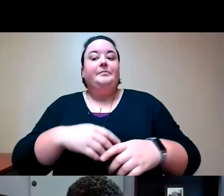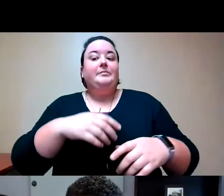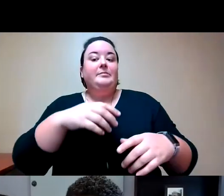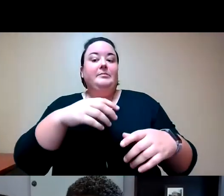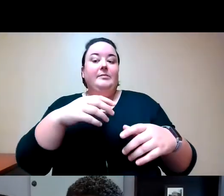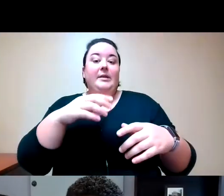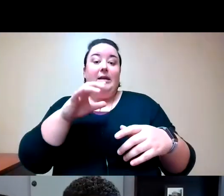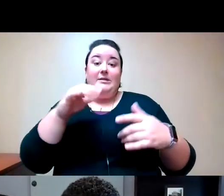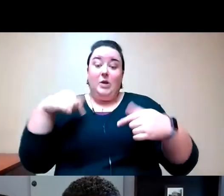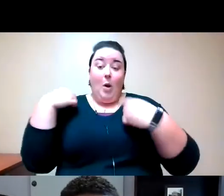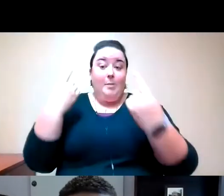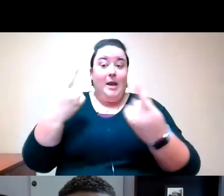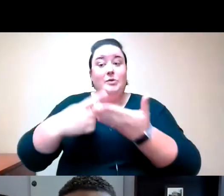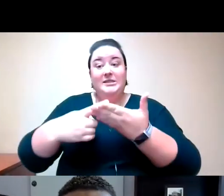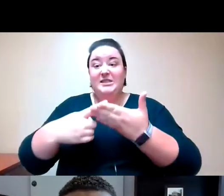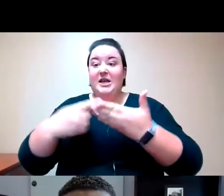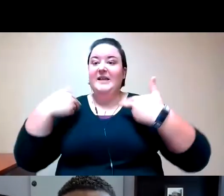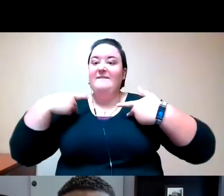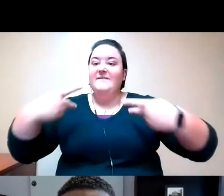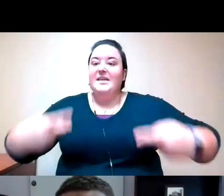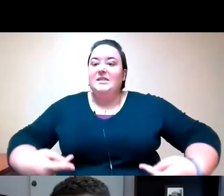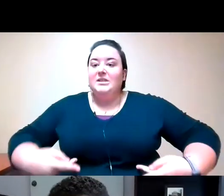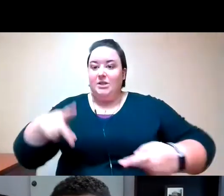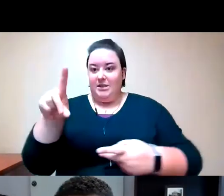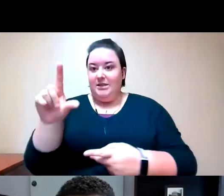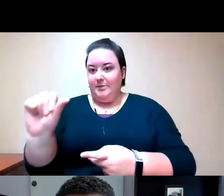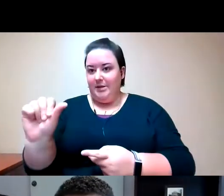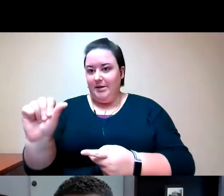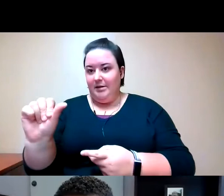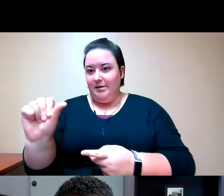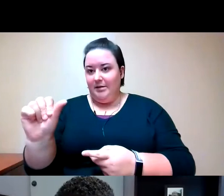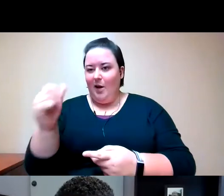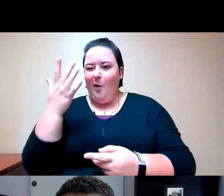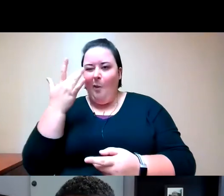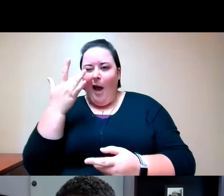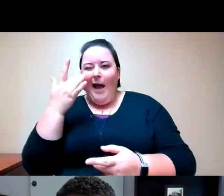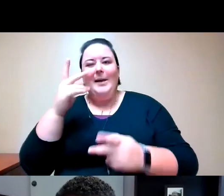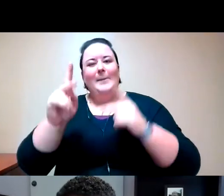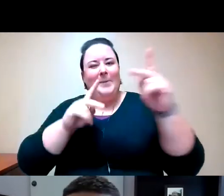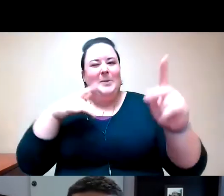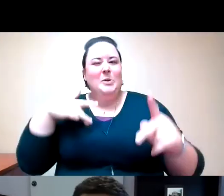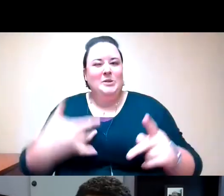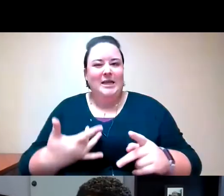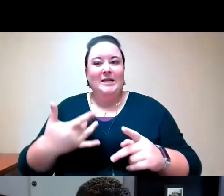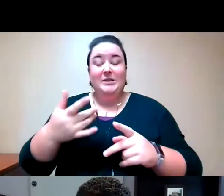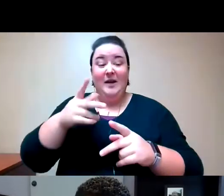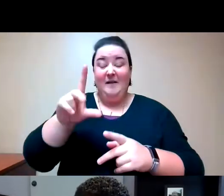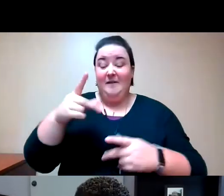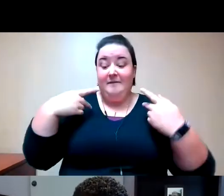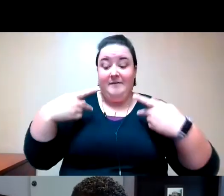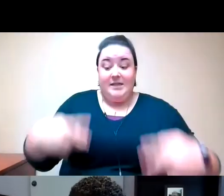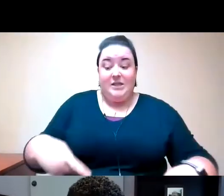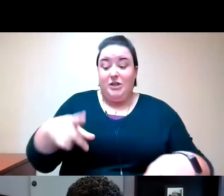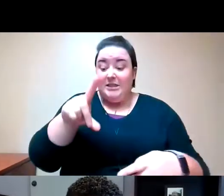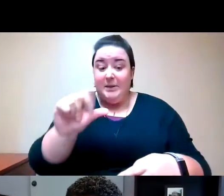disability. And that's because I feel as though people understand physical disability a bit more than people understand the disabilities